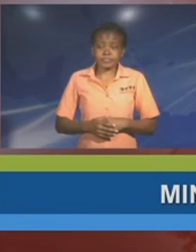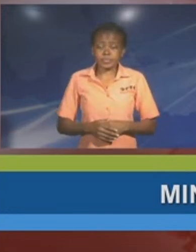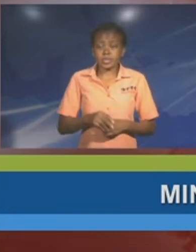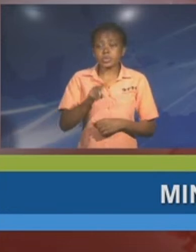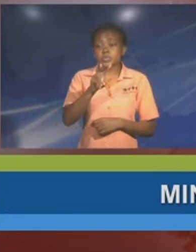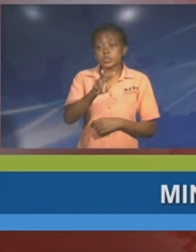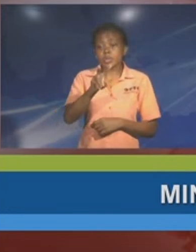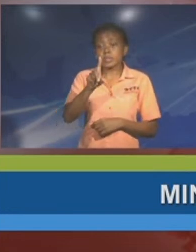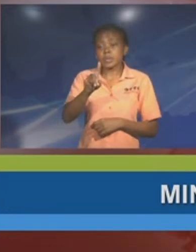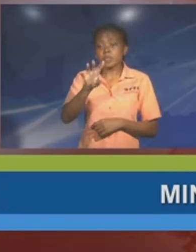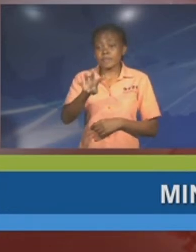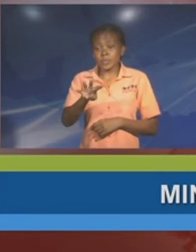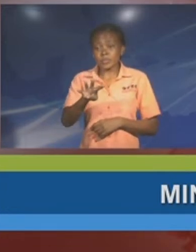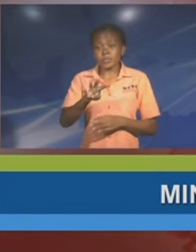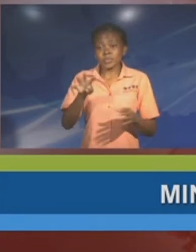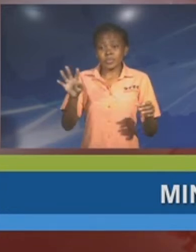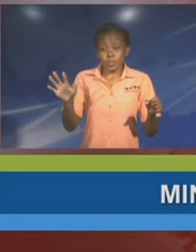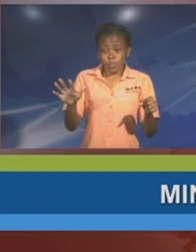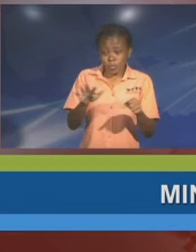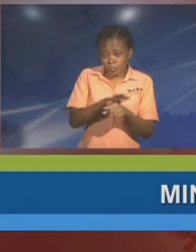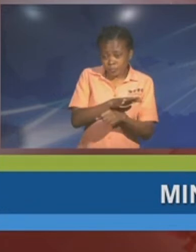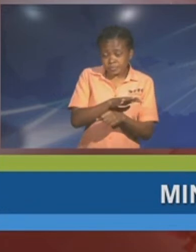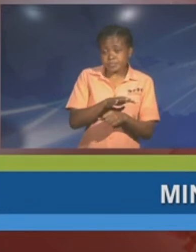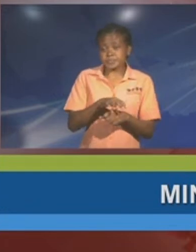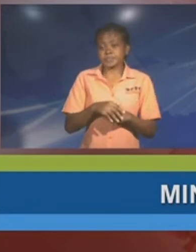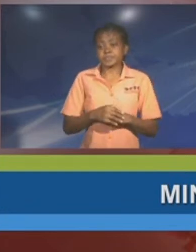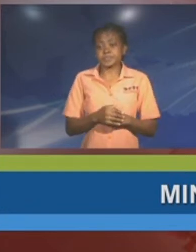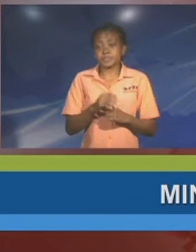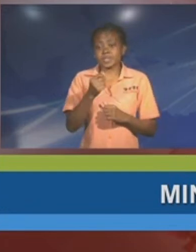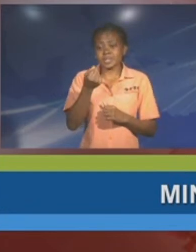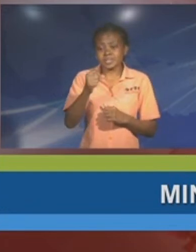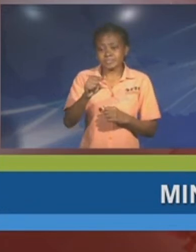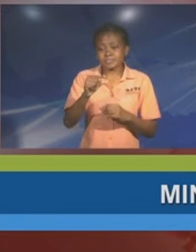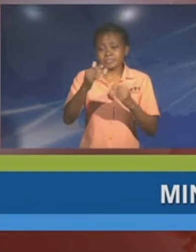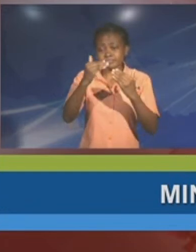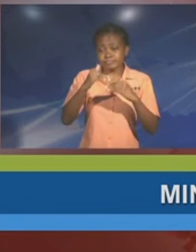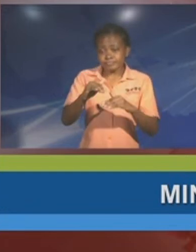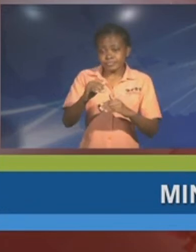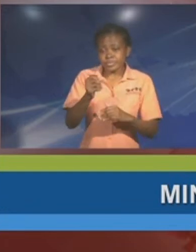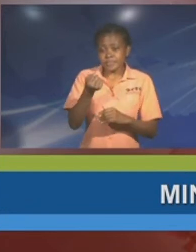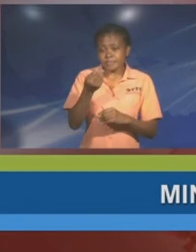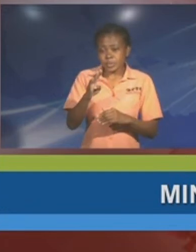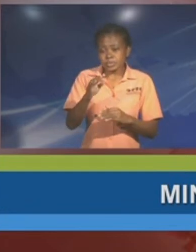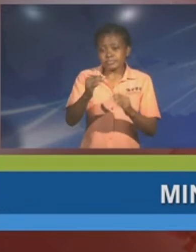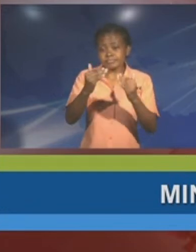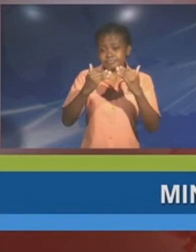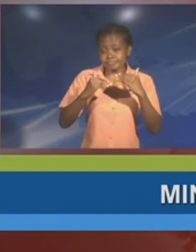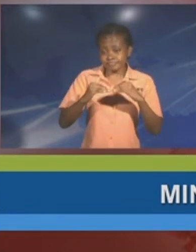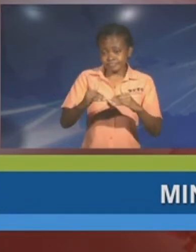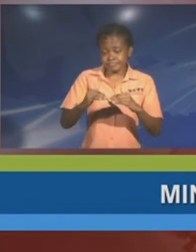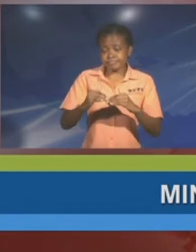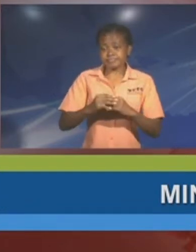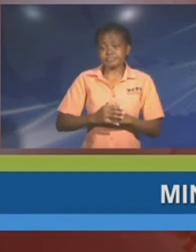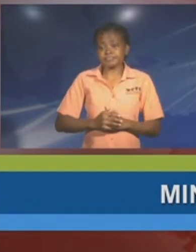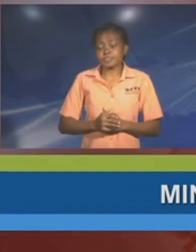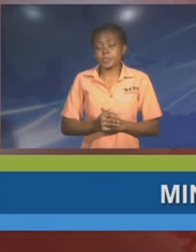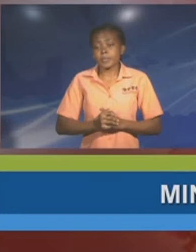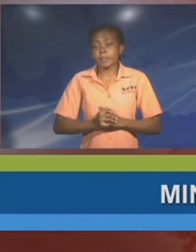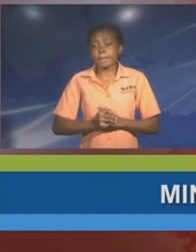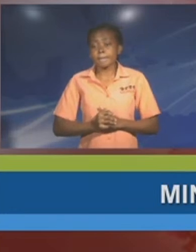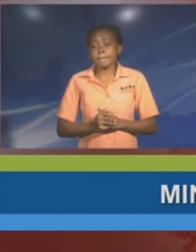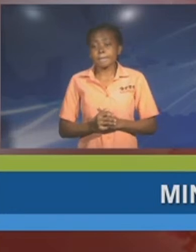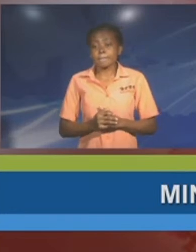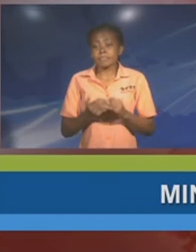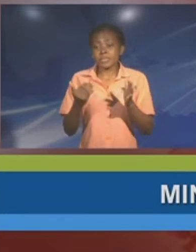214. Those persons in step down, 14 persons at this time. And again, breaking down